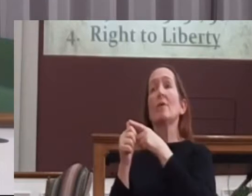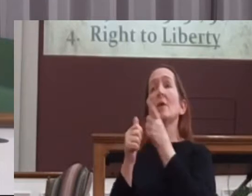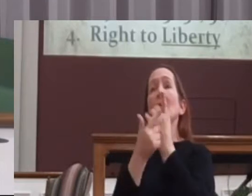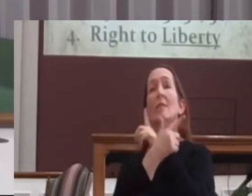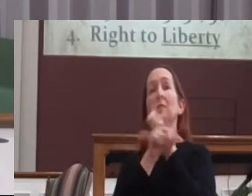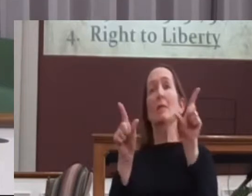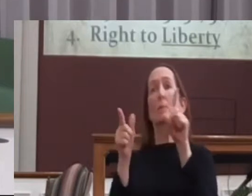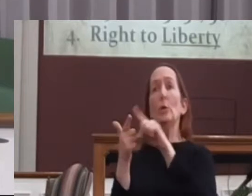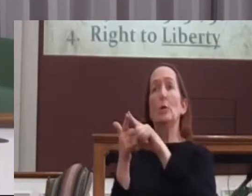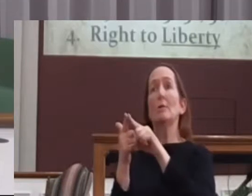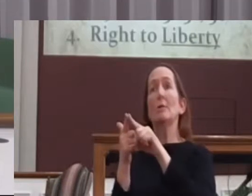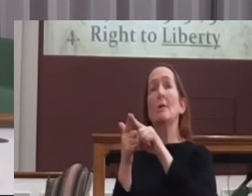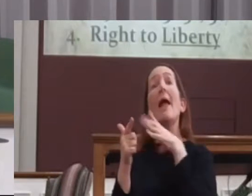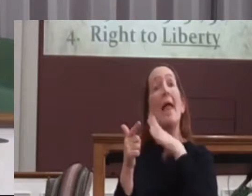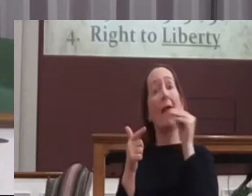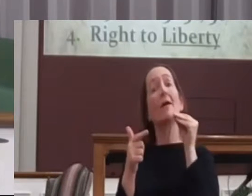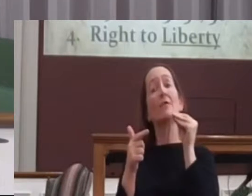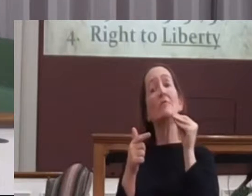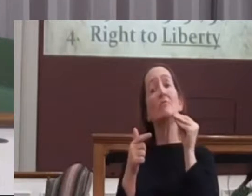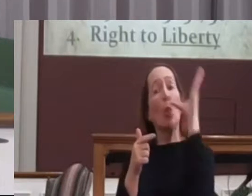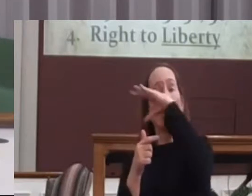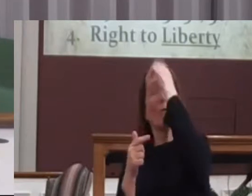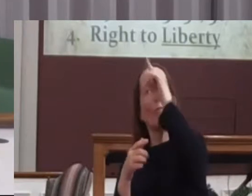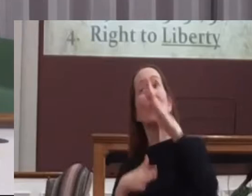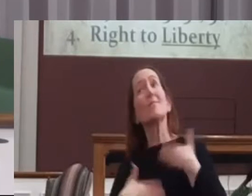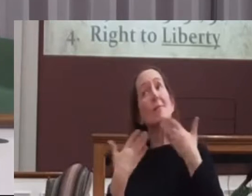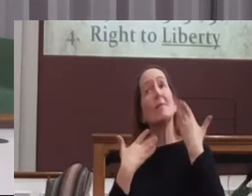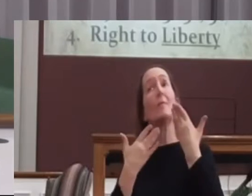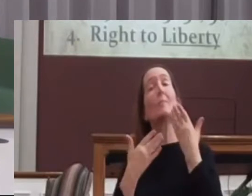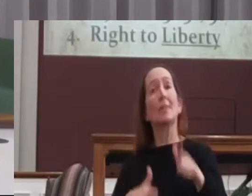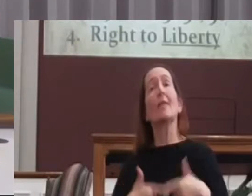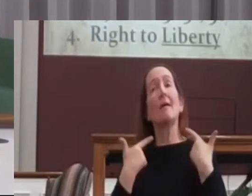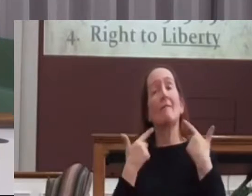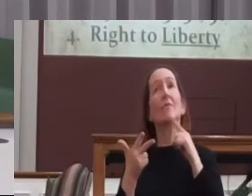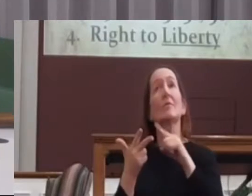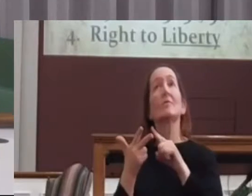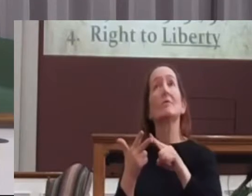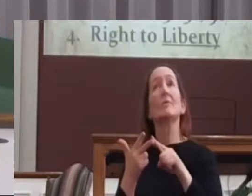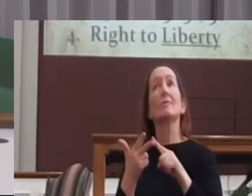liberty, and the pursuit of happiness.